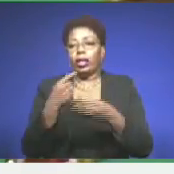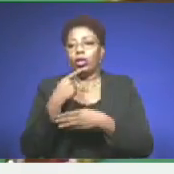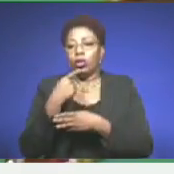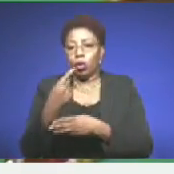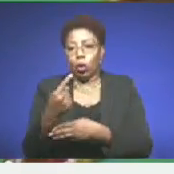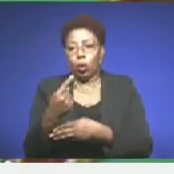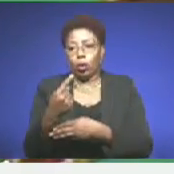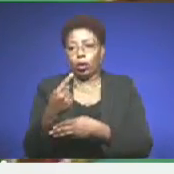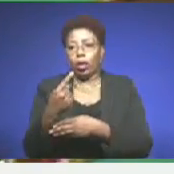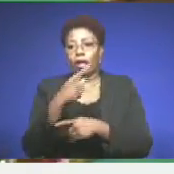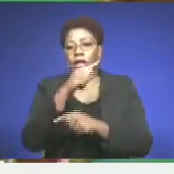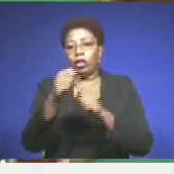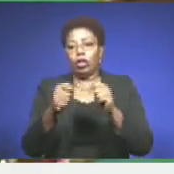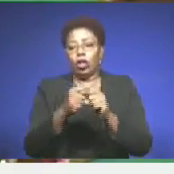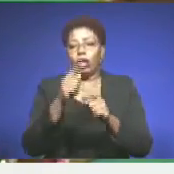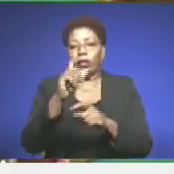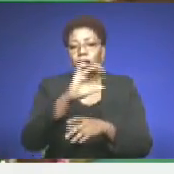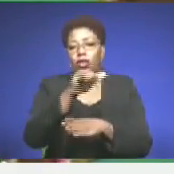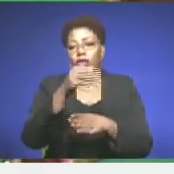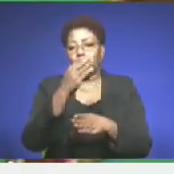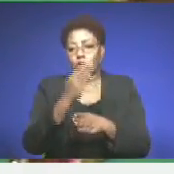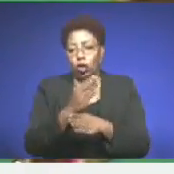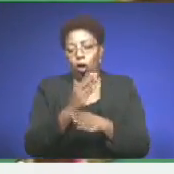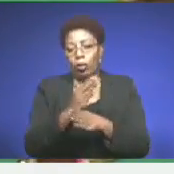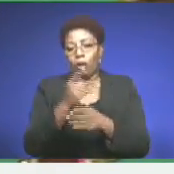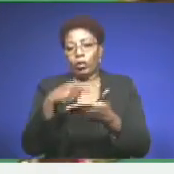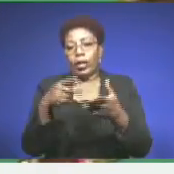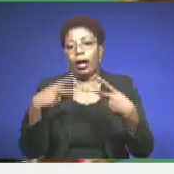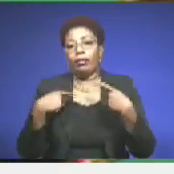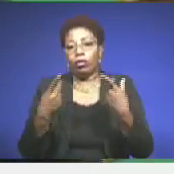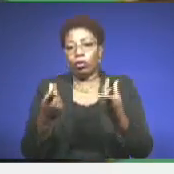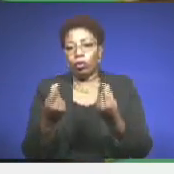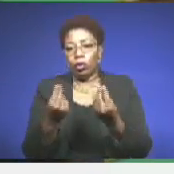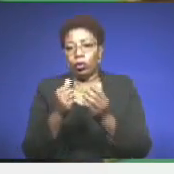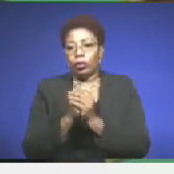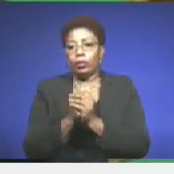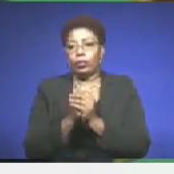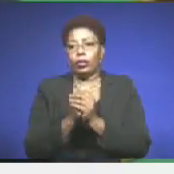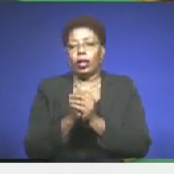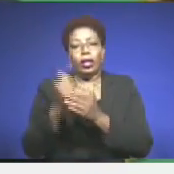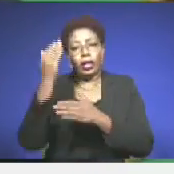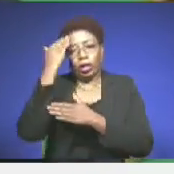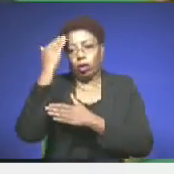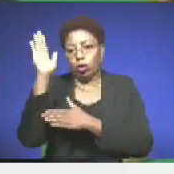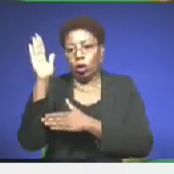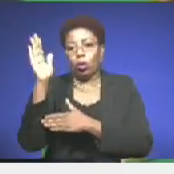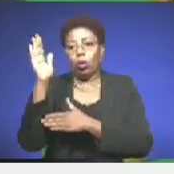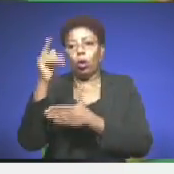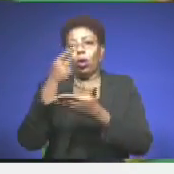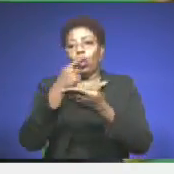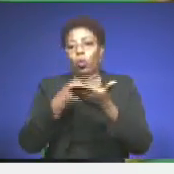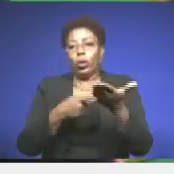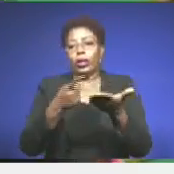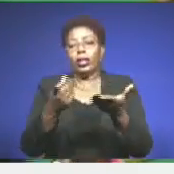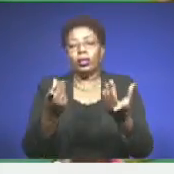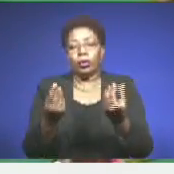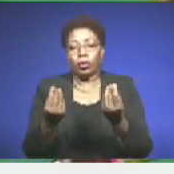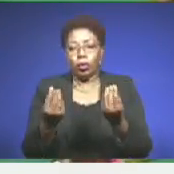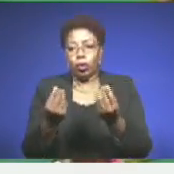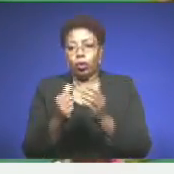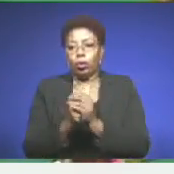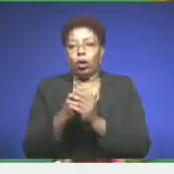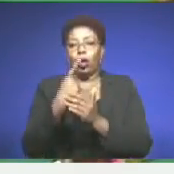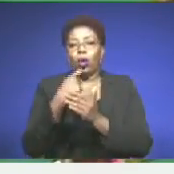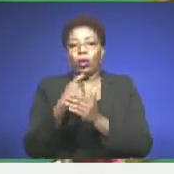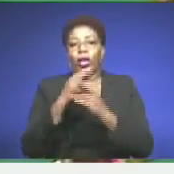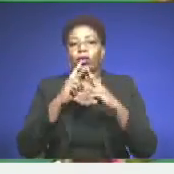told the terms of their employment or their engagement. They really don't know what they're supposed to be doing, who